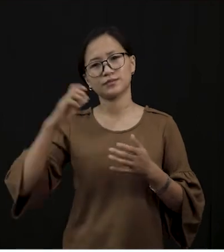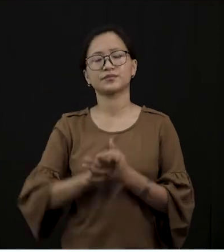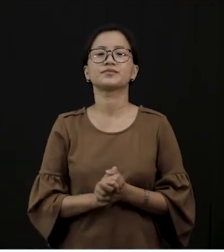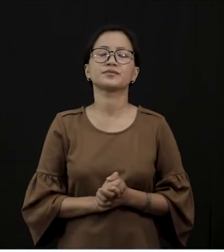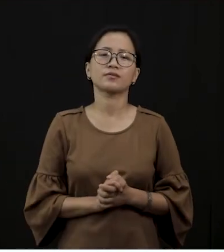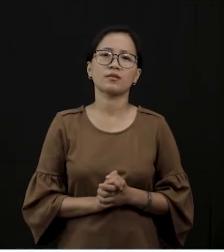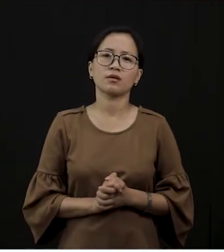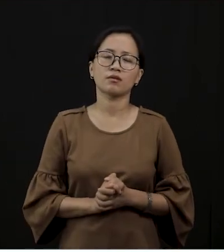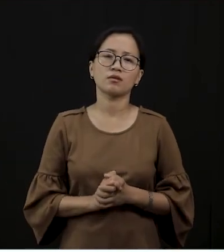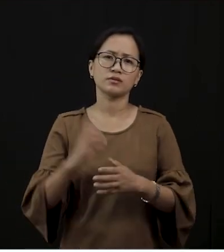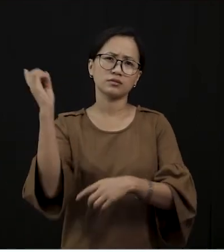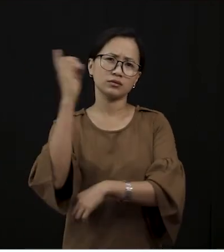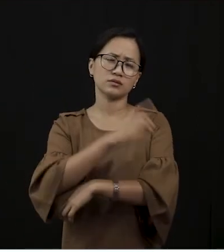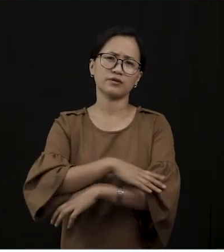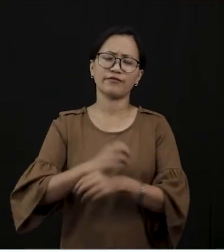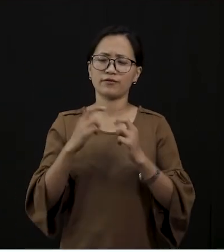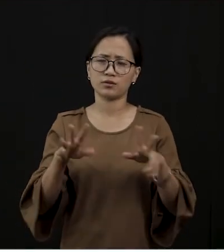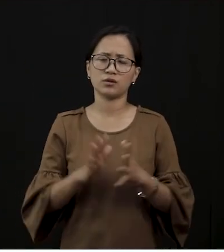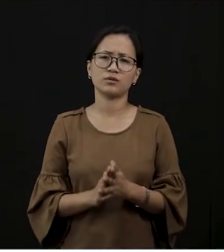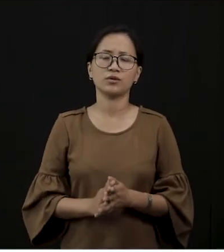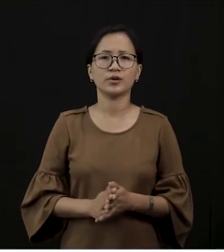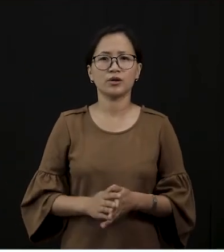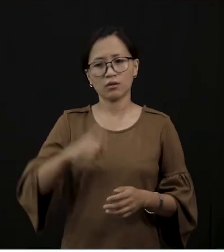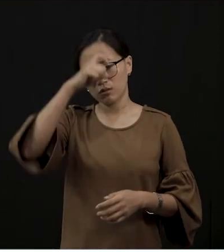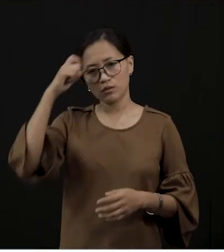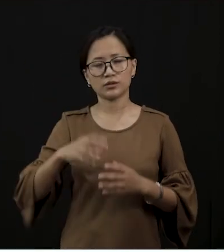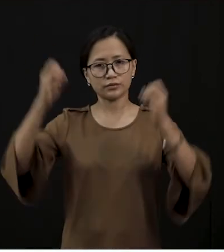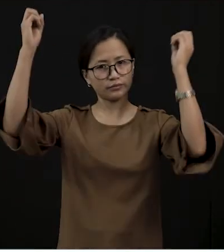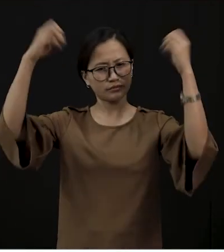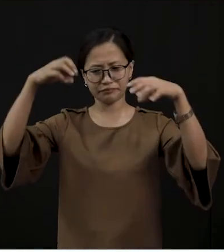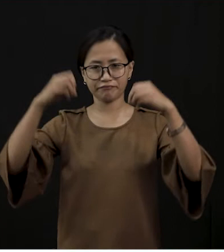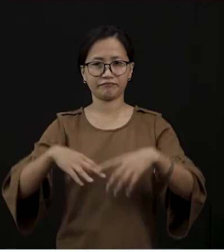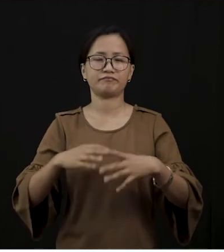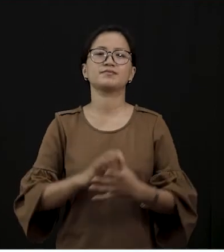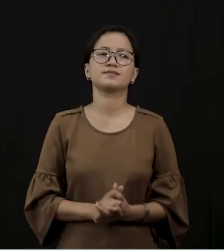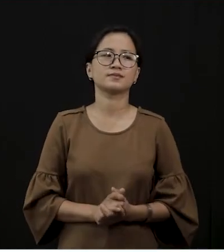summer season. The days are very hot. We get heavy rain during the season.